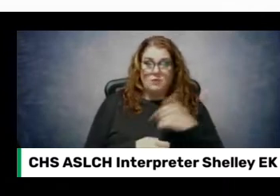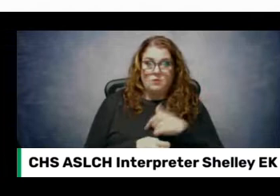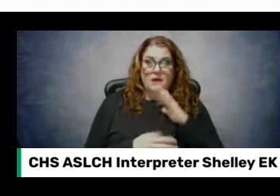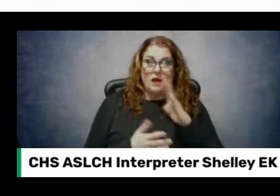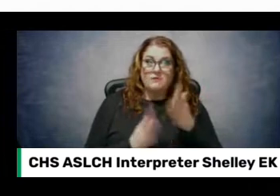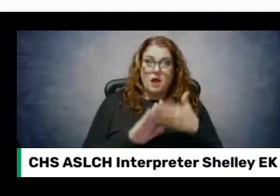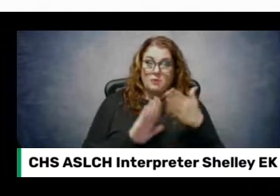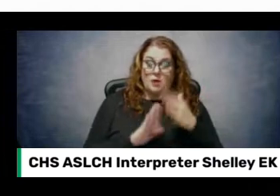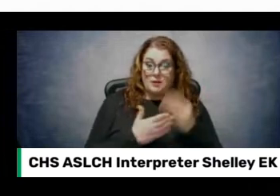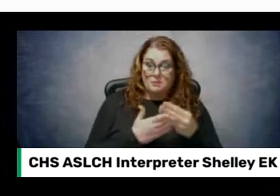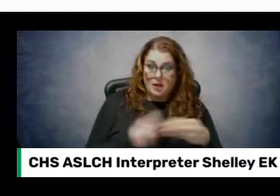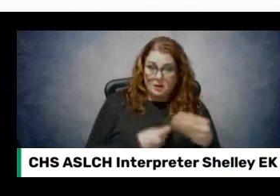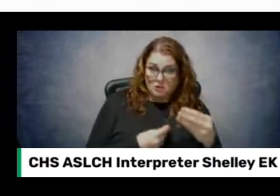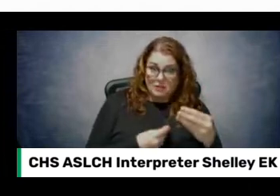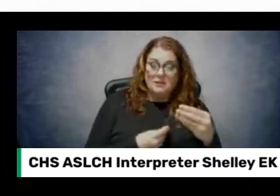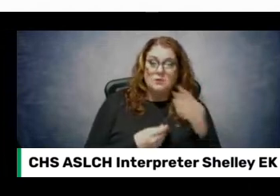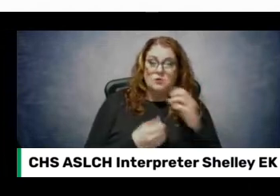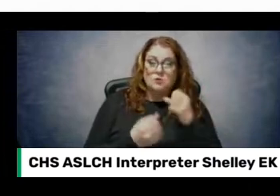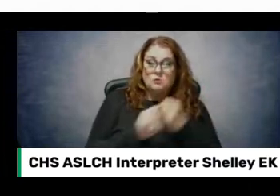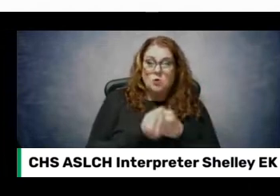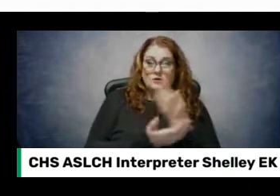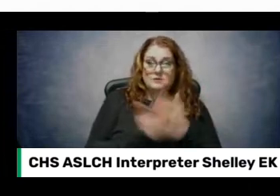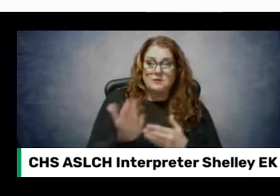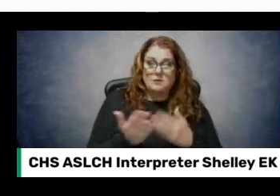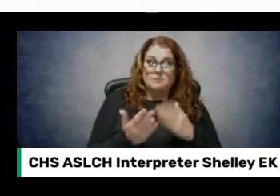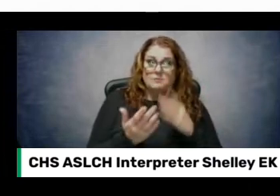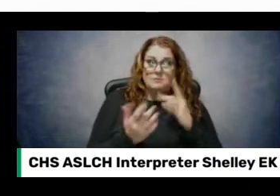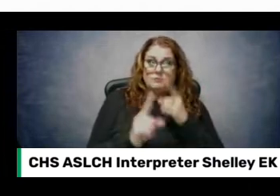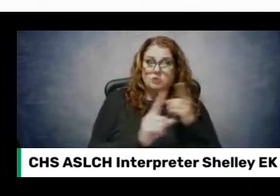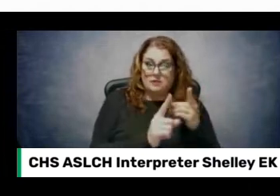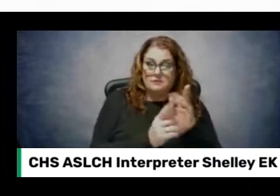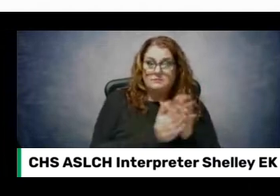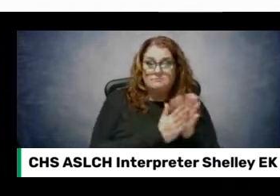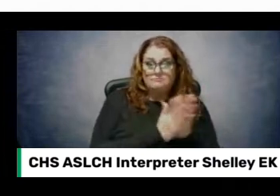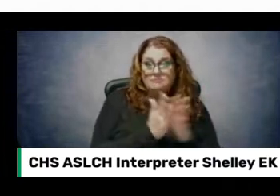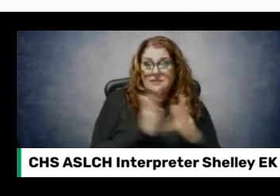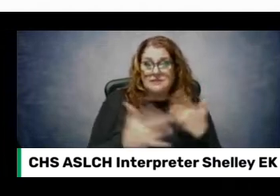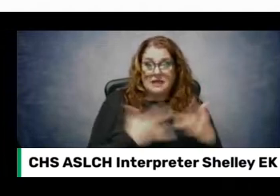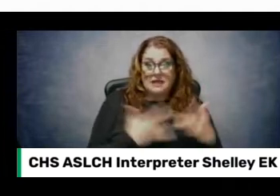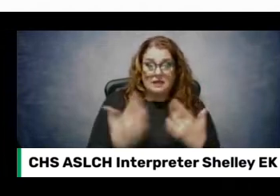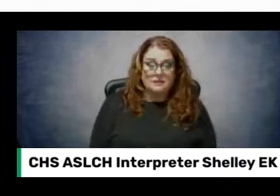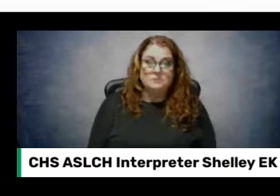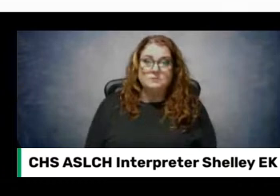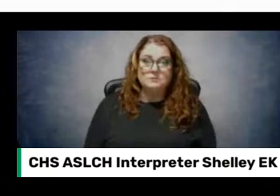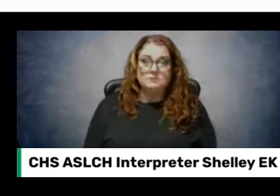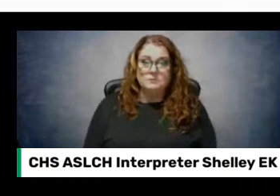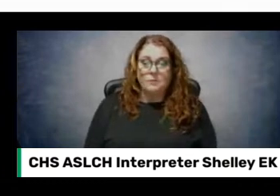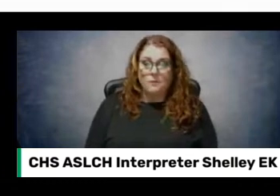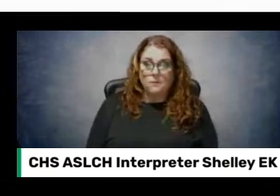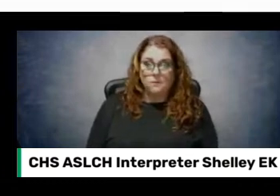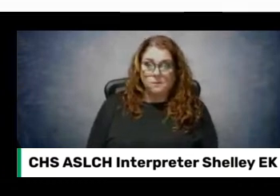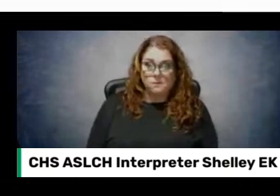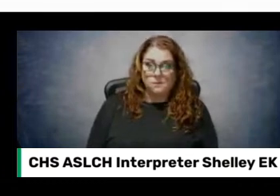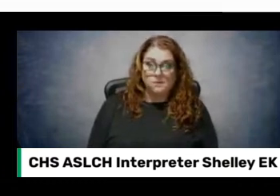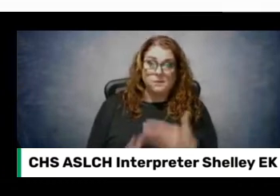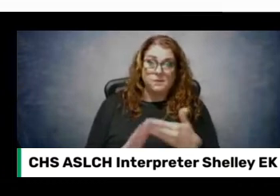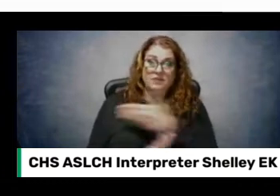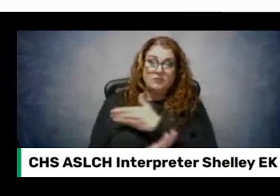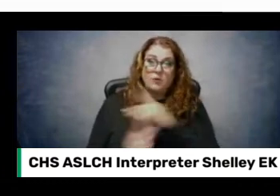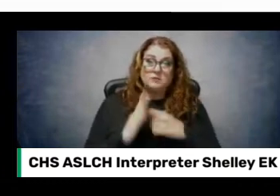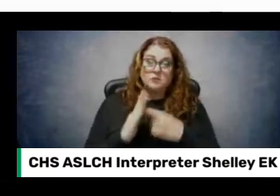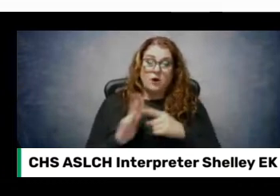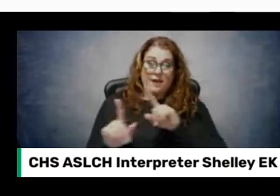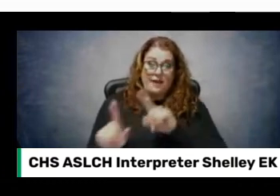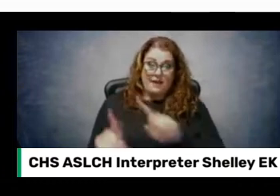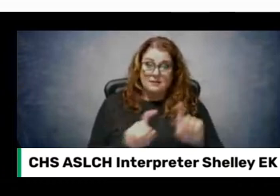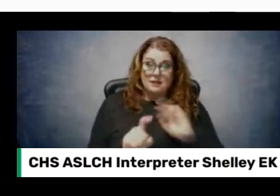operating budget in a way to support some of these objectives, which is really exciting. And so before I start